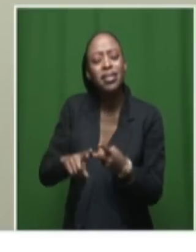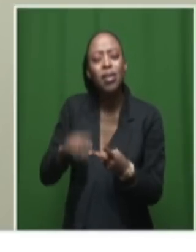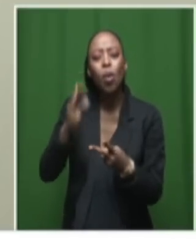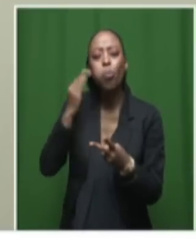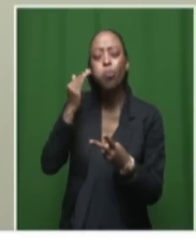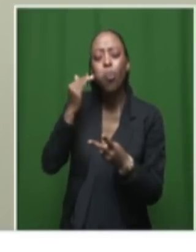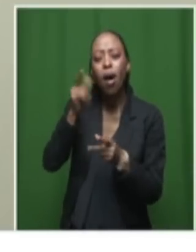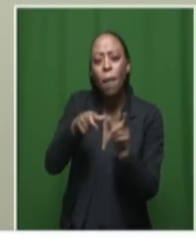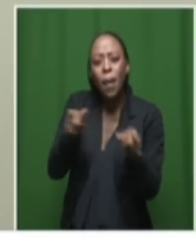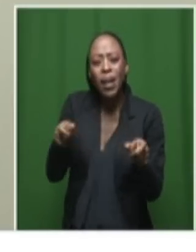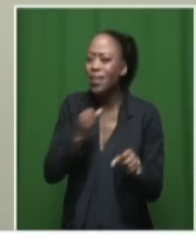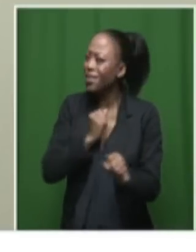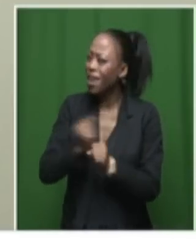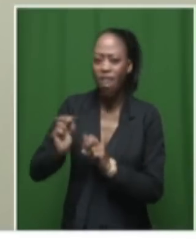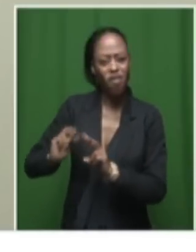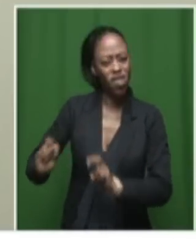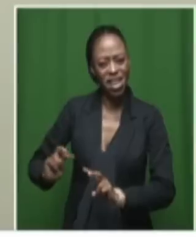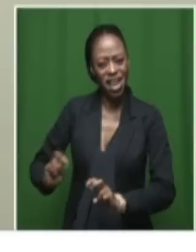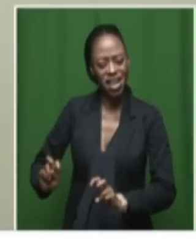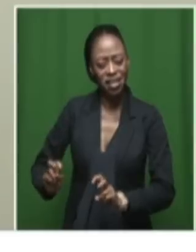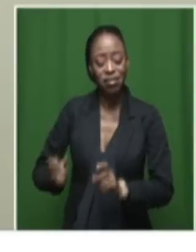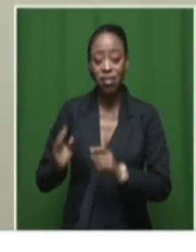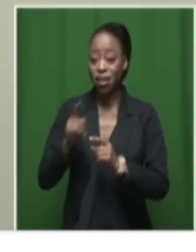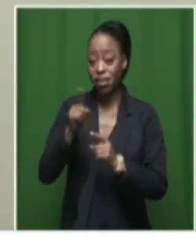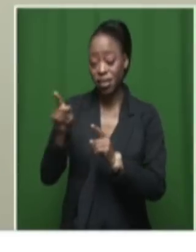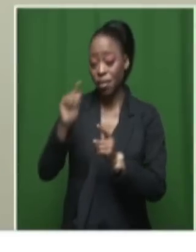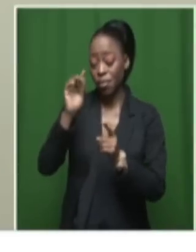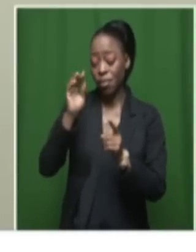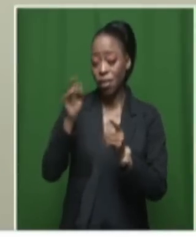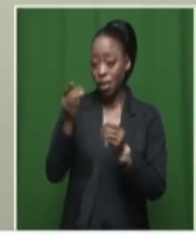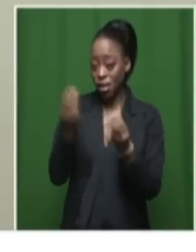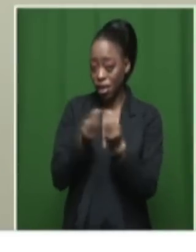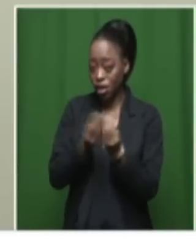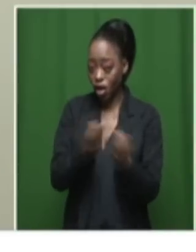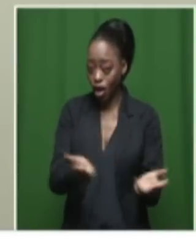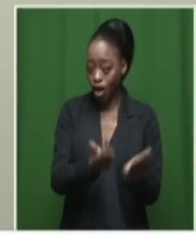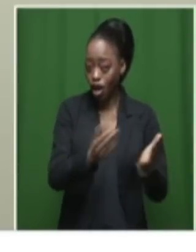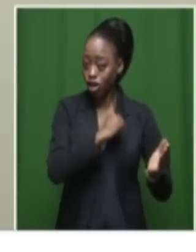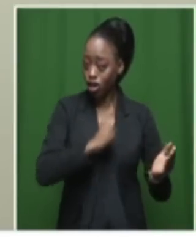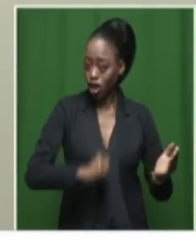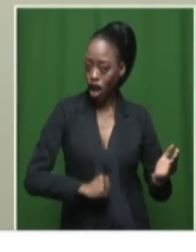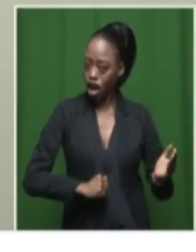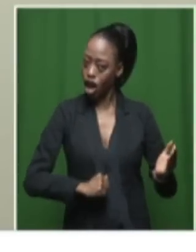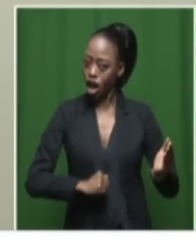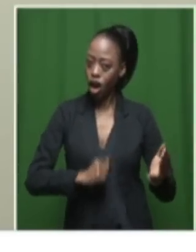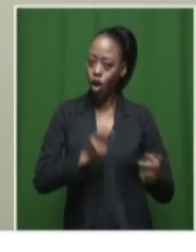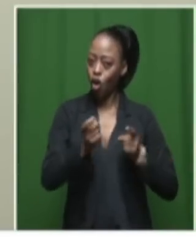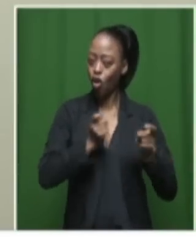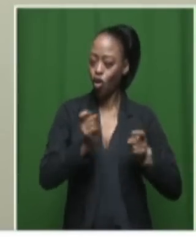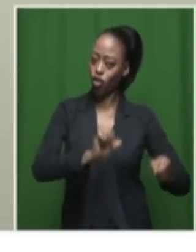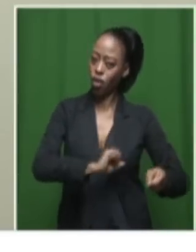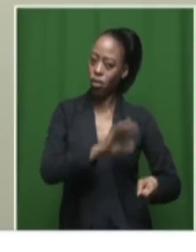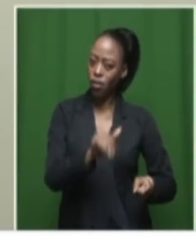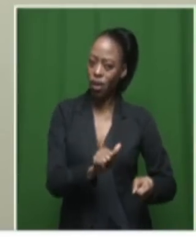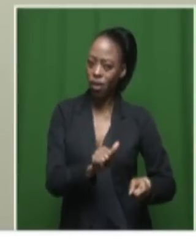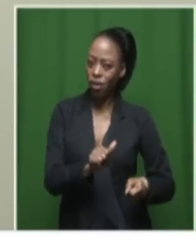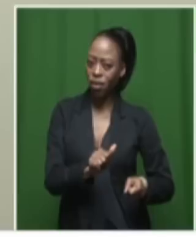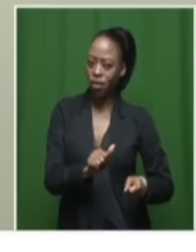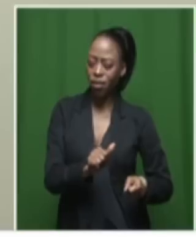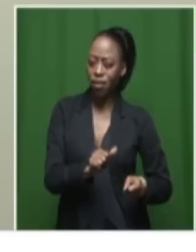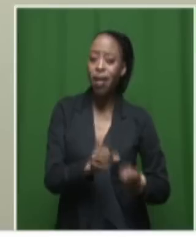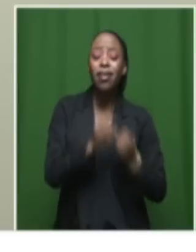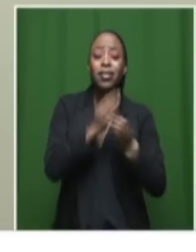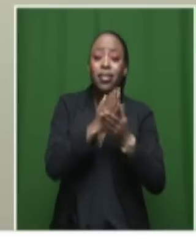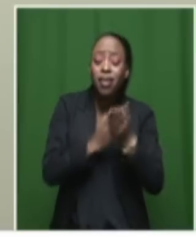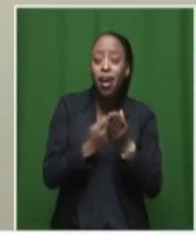white individuals. The other narrative, as I say, is this Chinese imperialism narrative. And, there are a couple